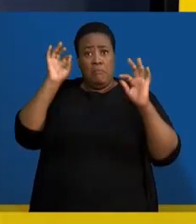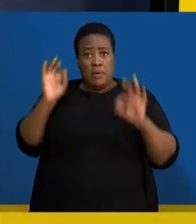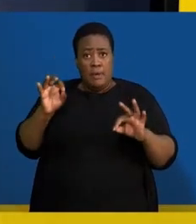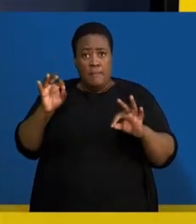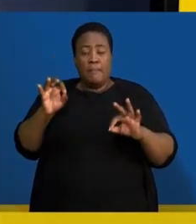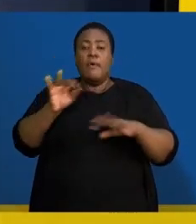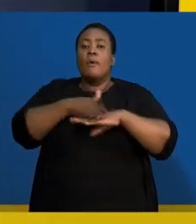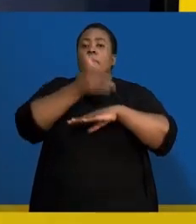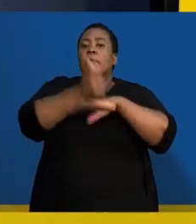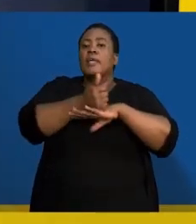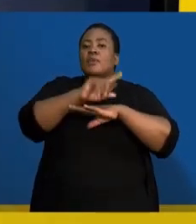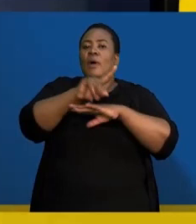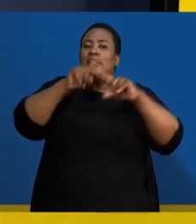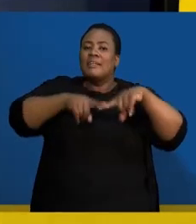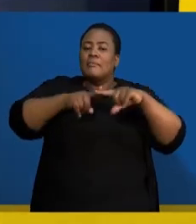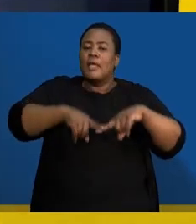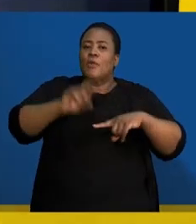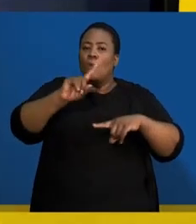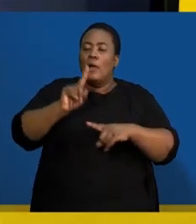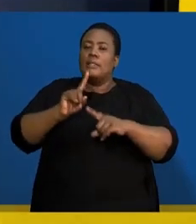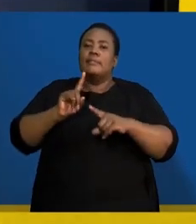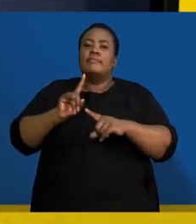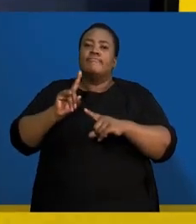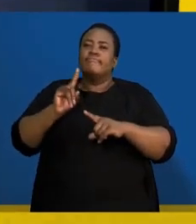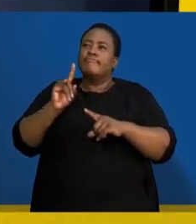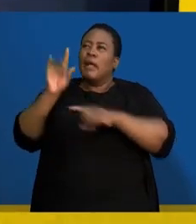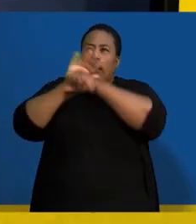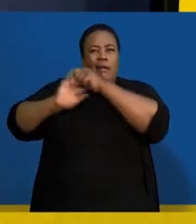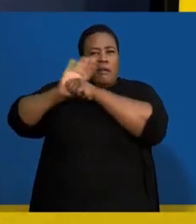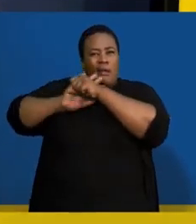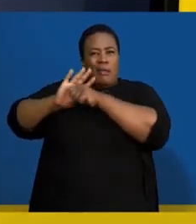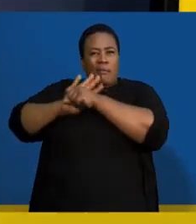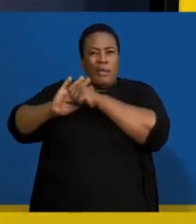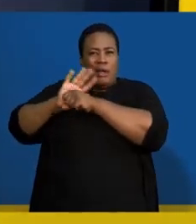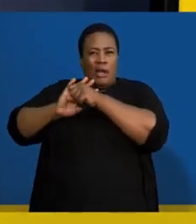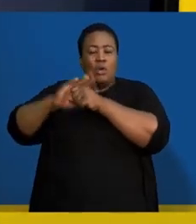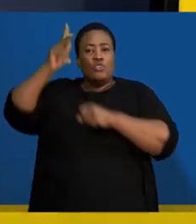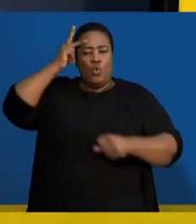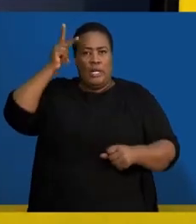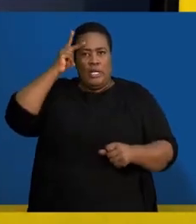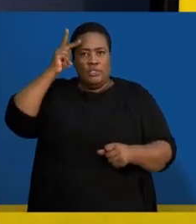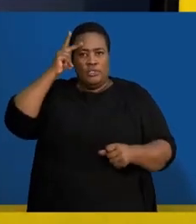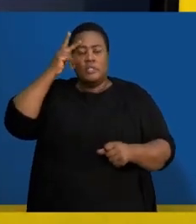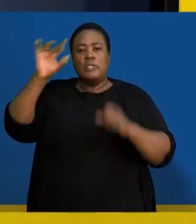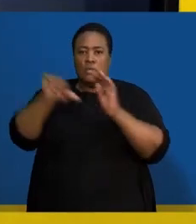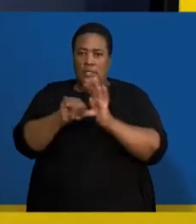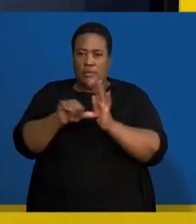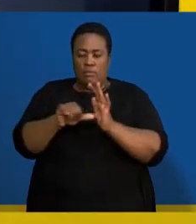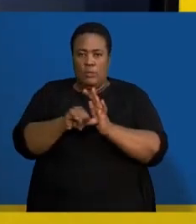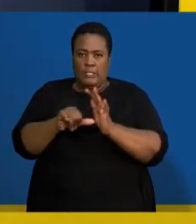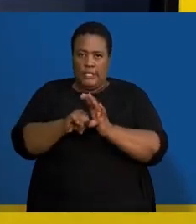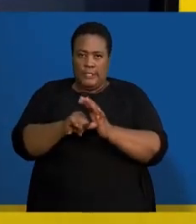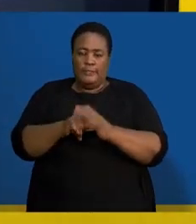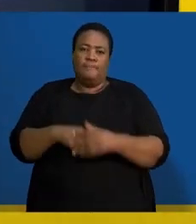prior knowledge as well. So studying is also very important so that you can read that source in context of what you already